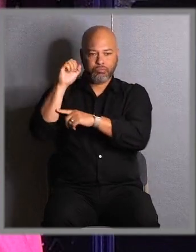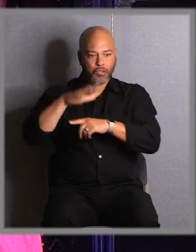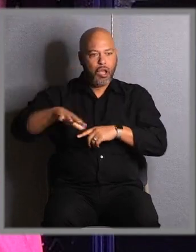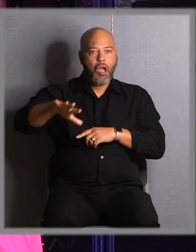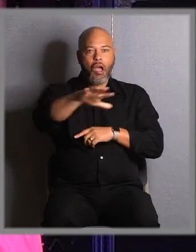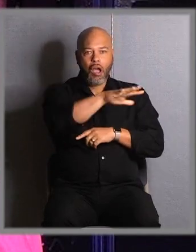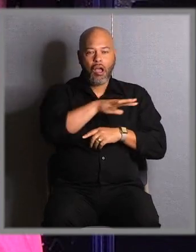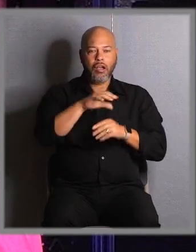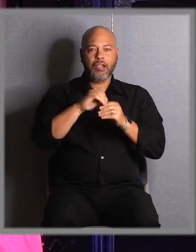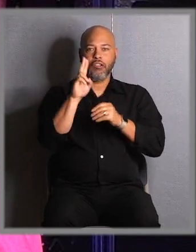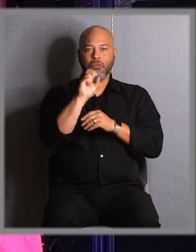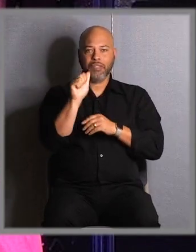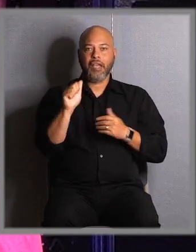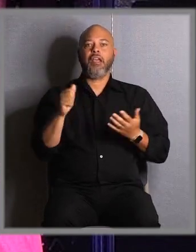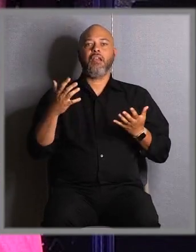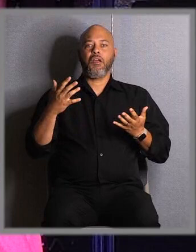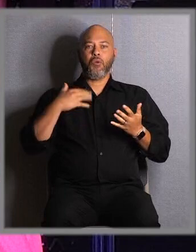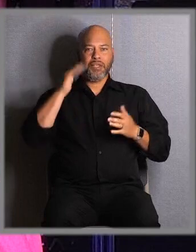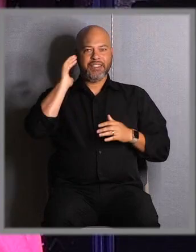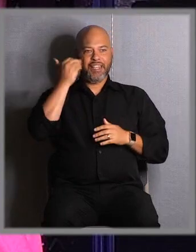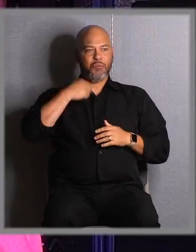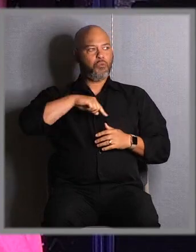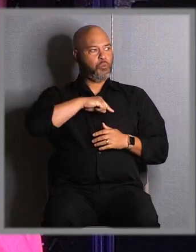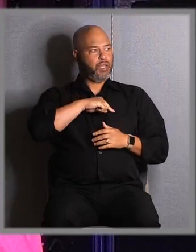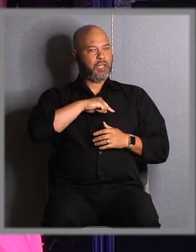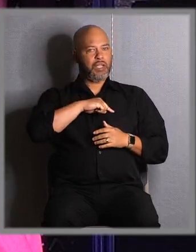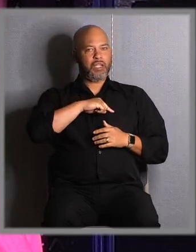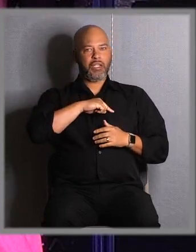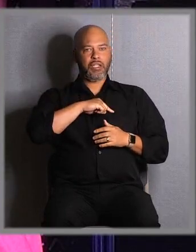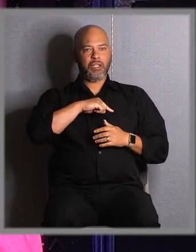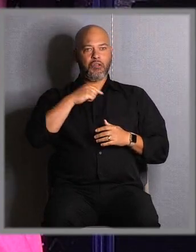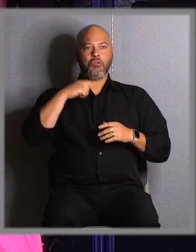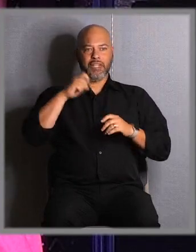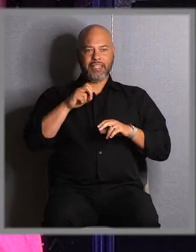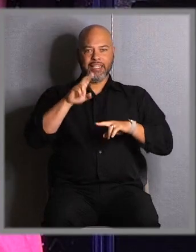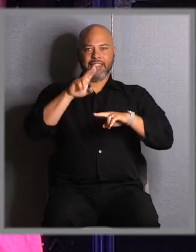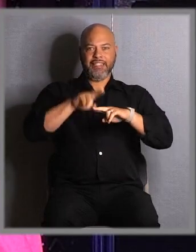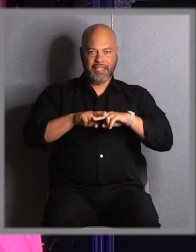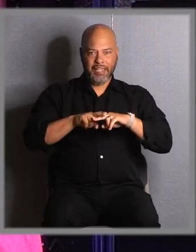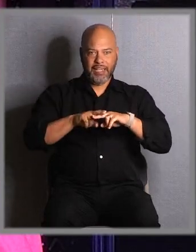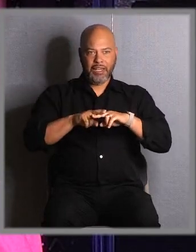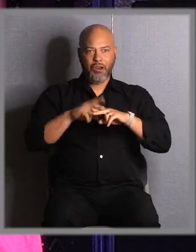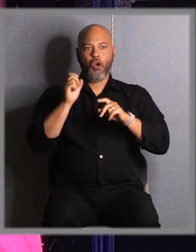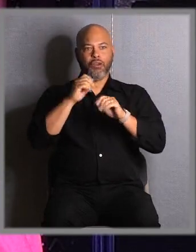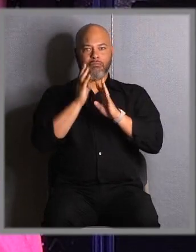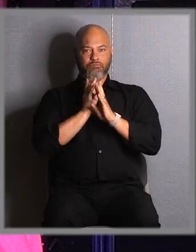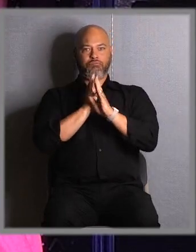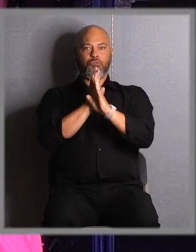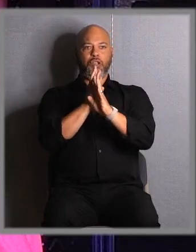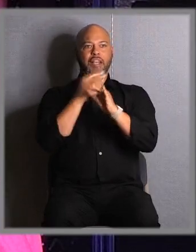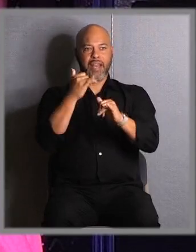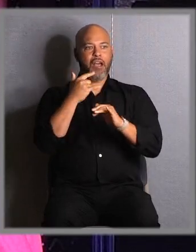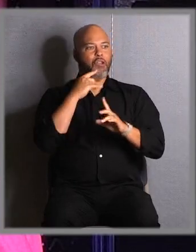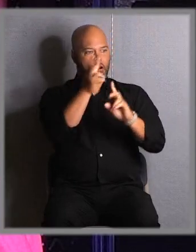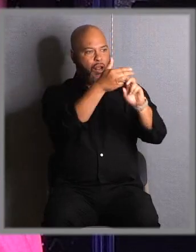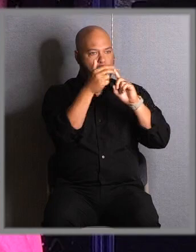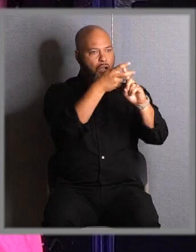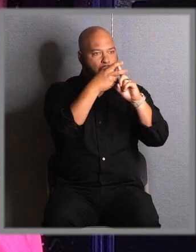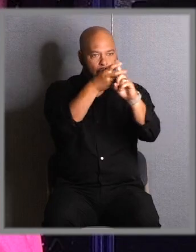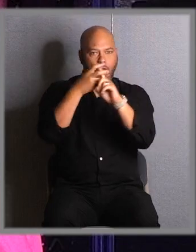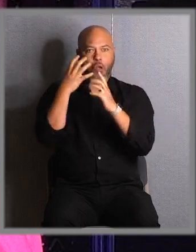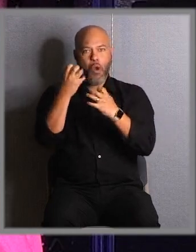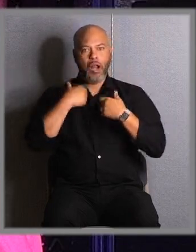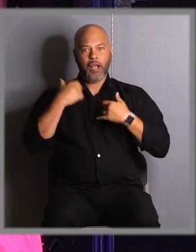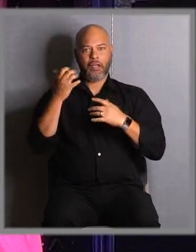everywhere we go, we seem like we are now being brought. We normally have to sit in the stand in the line. Now they go get us. Us, Pastor Wynn,